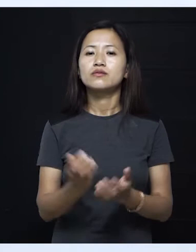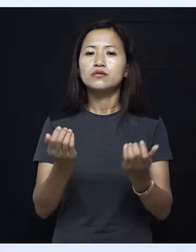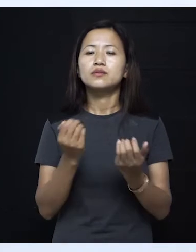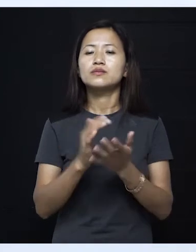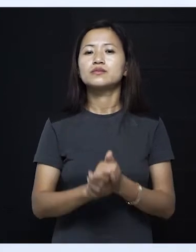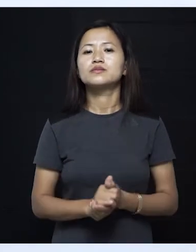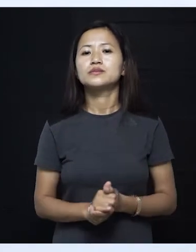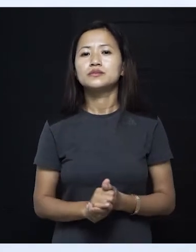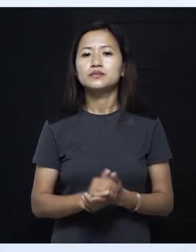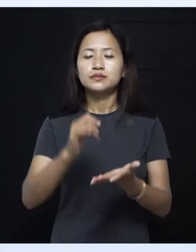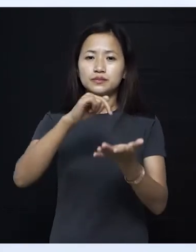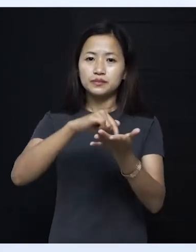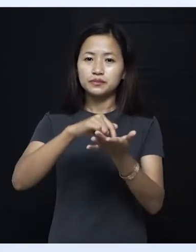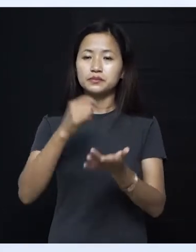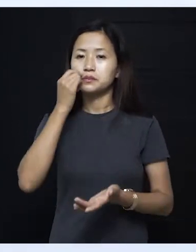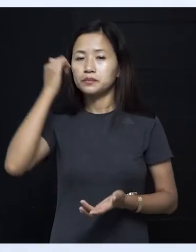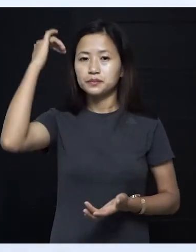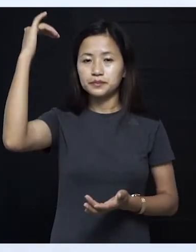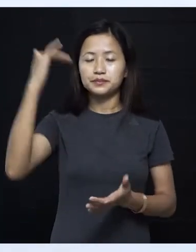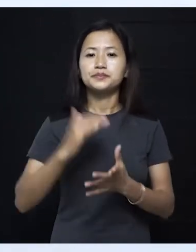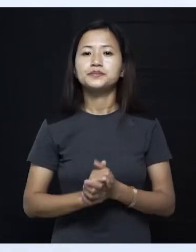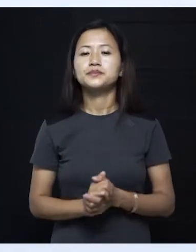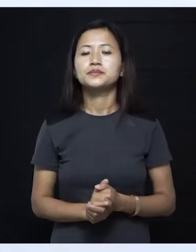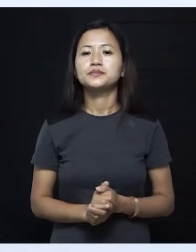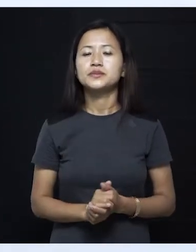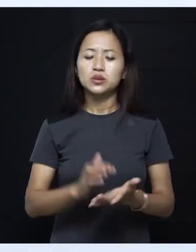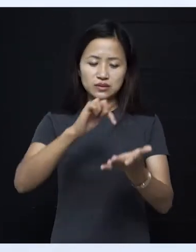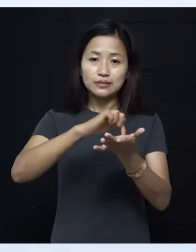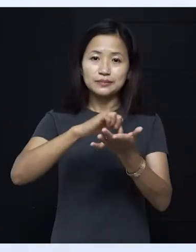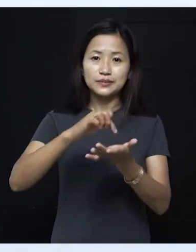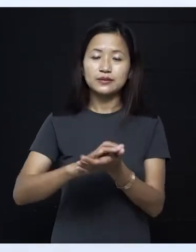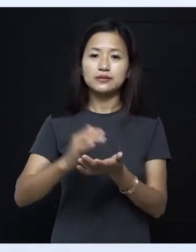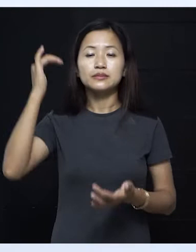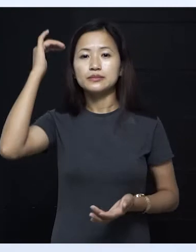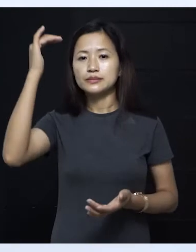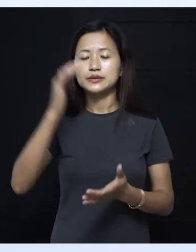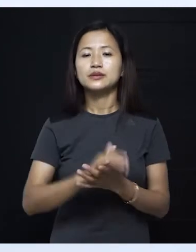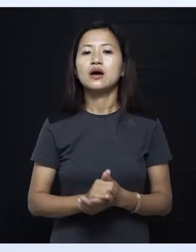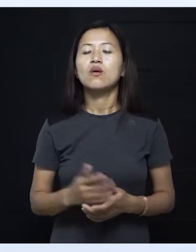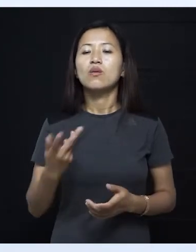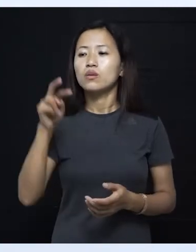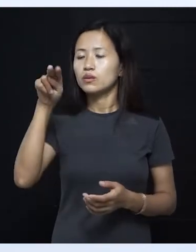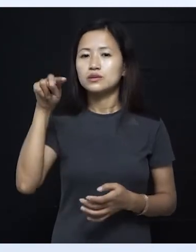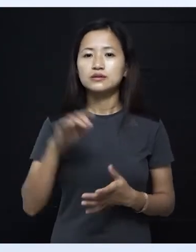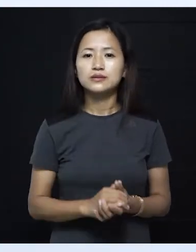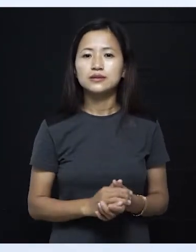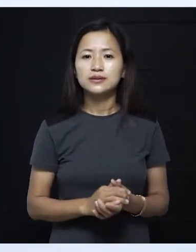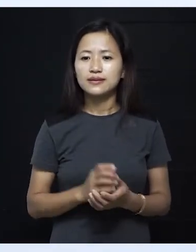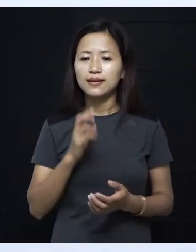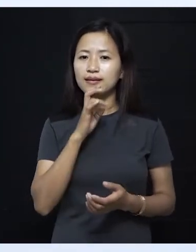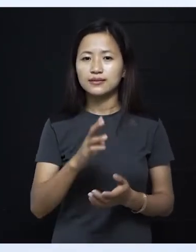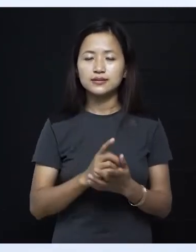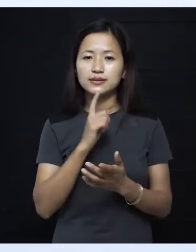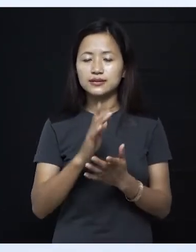protect the farmers from the middleman. Now, when we say middleman, what we meant here is, okay, let's say the farmers,